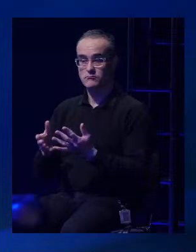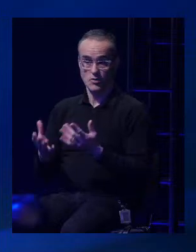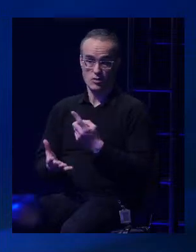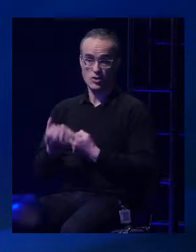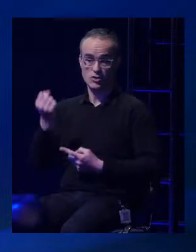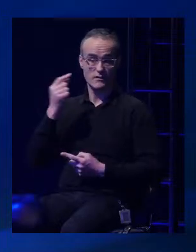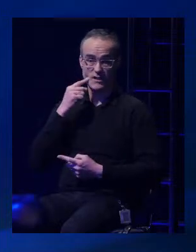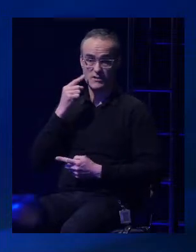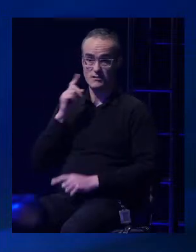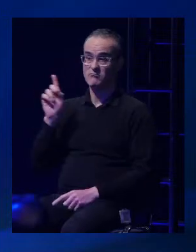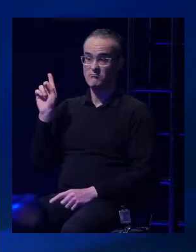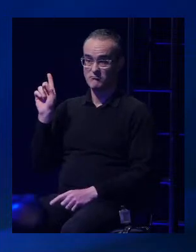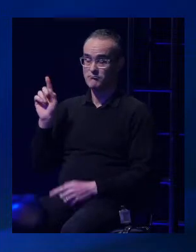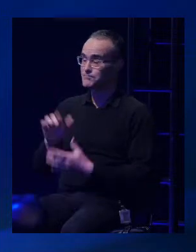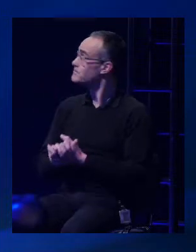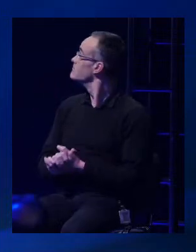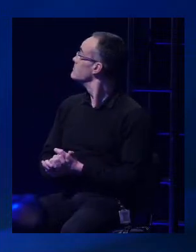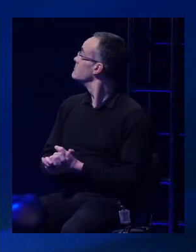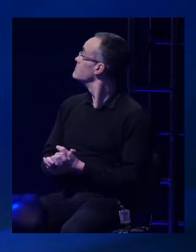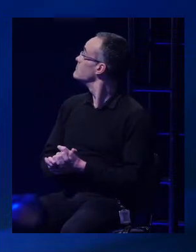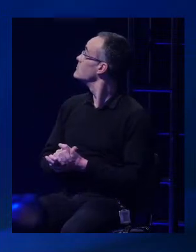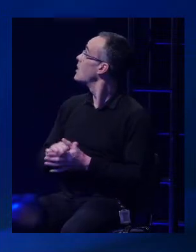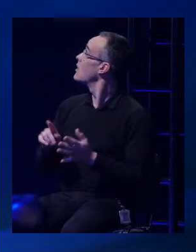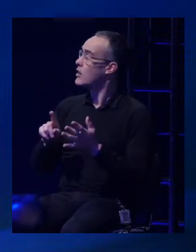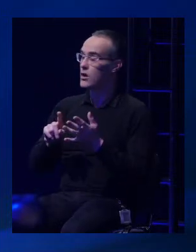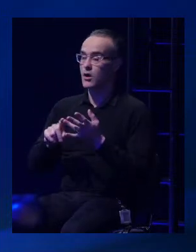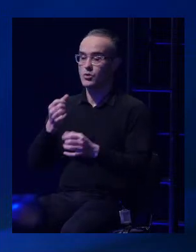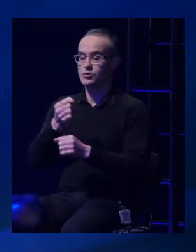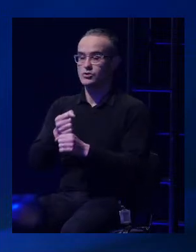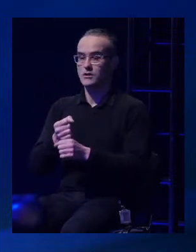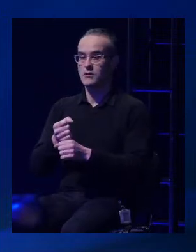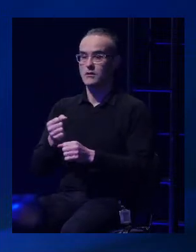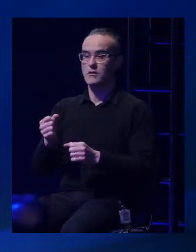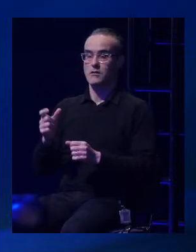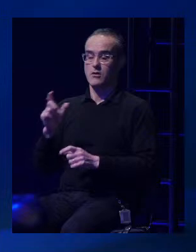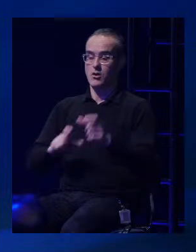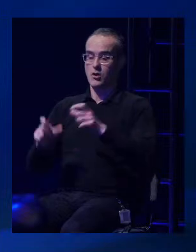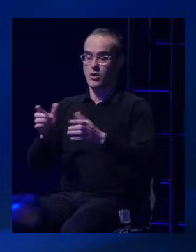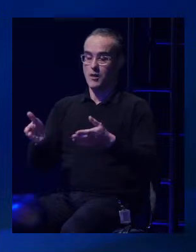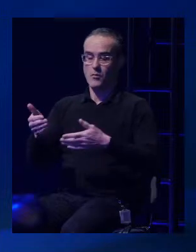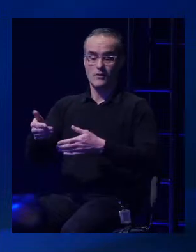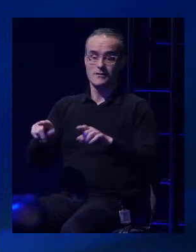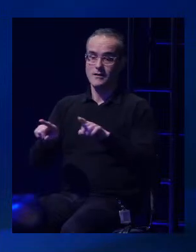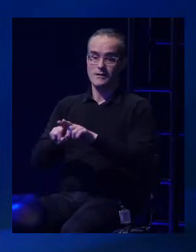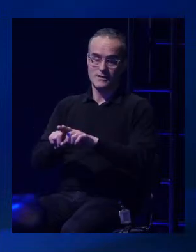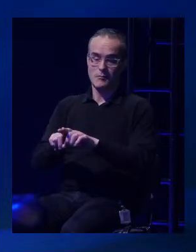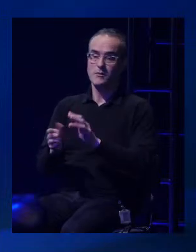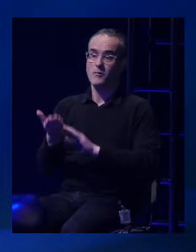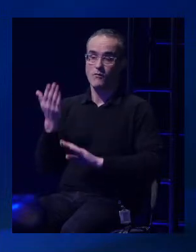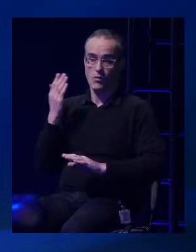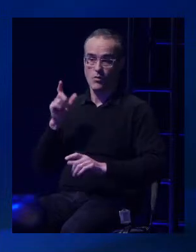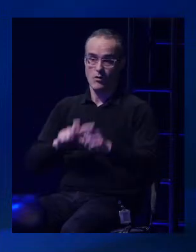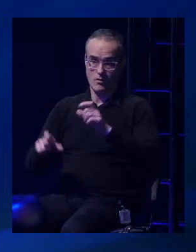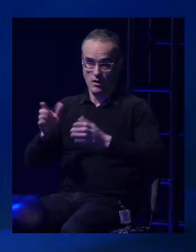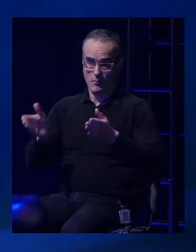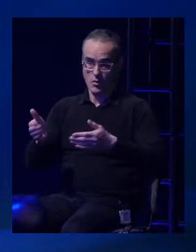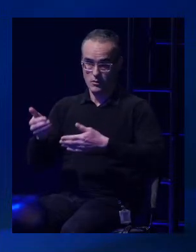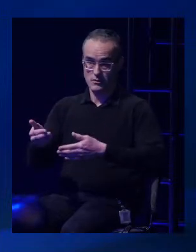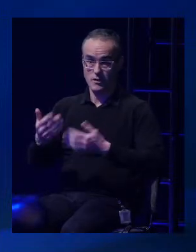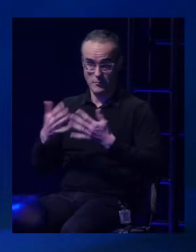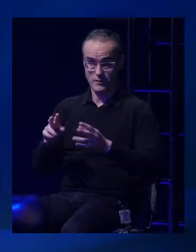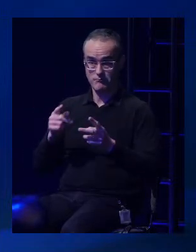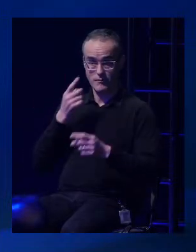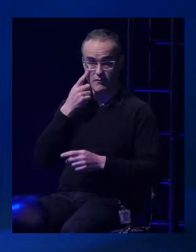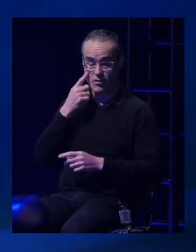easily. So OG ColorBox is exactly the same thing as the other ColorBox that I mentioned, that we've seen. So it's